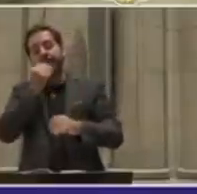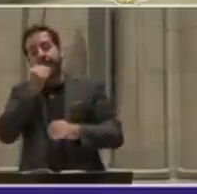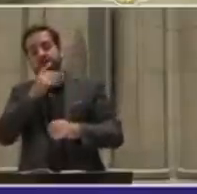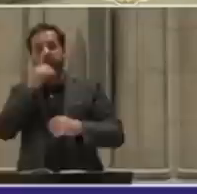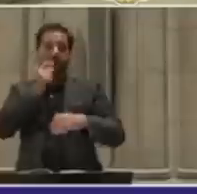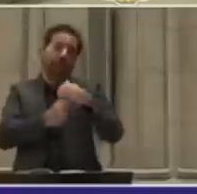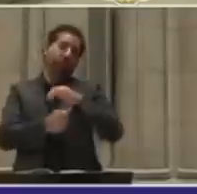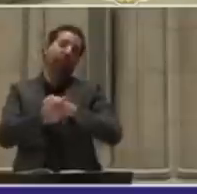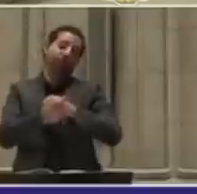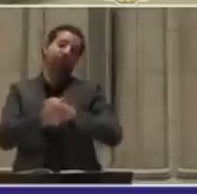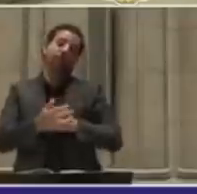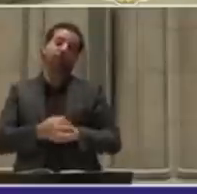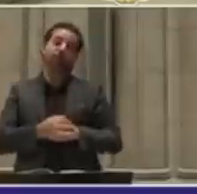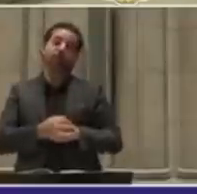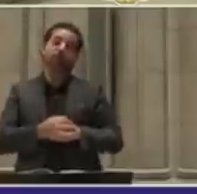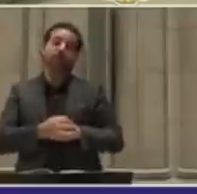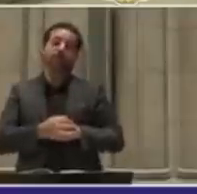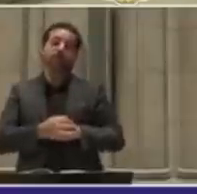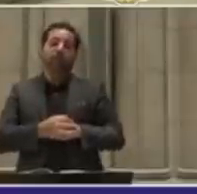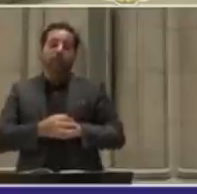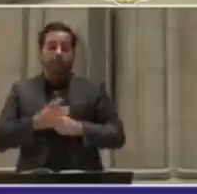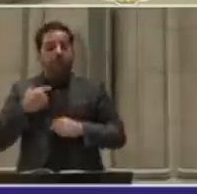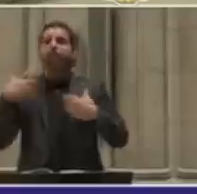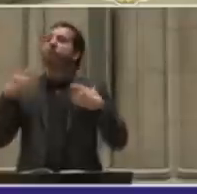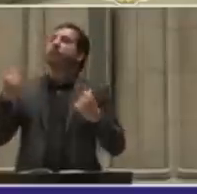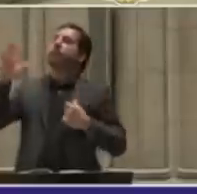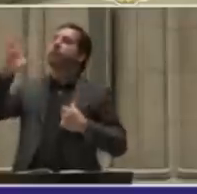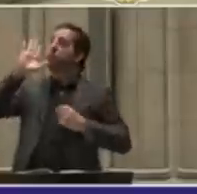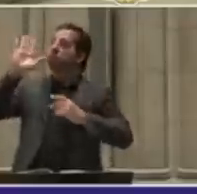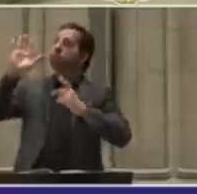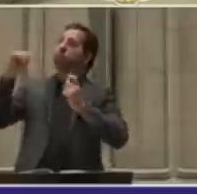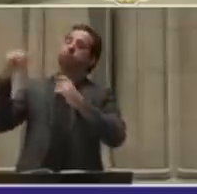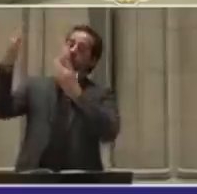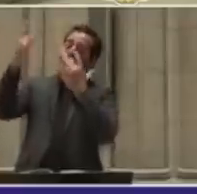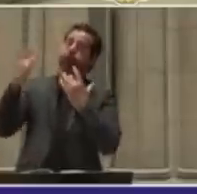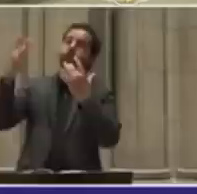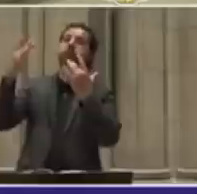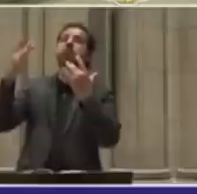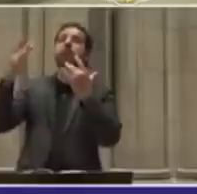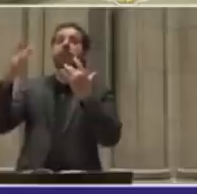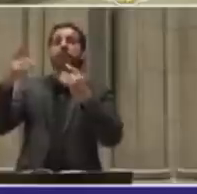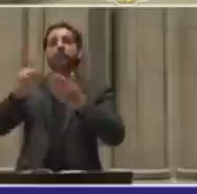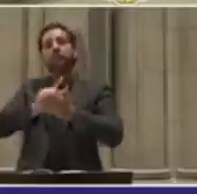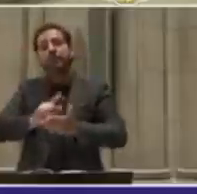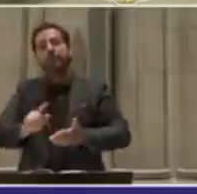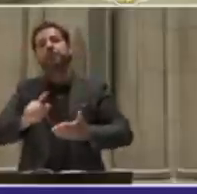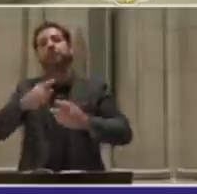or shelter, may they have confidence in your providence in the weeks and months to